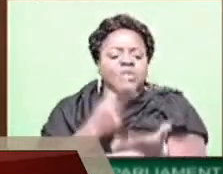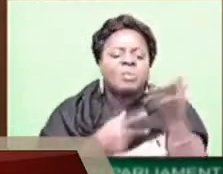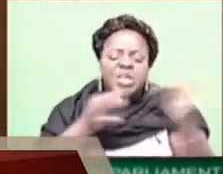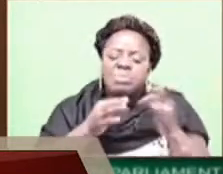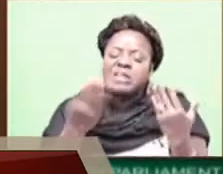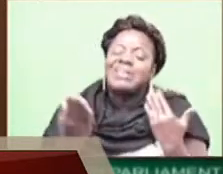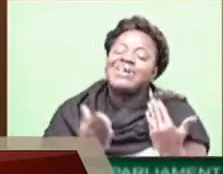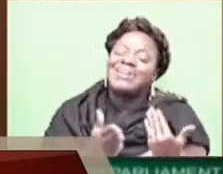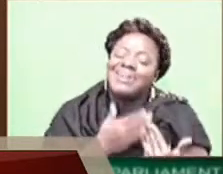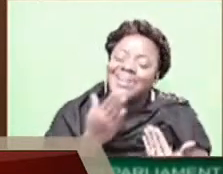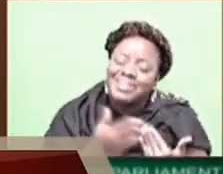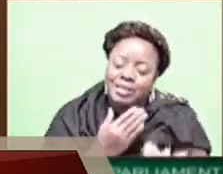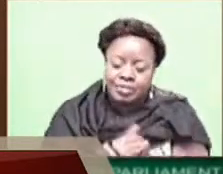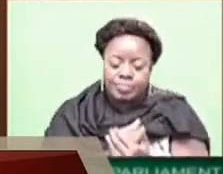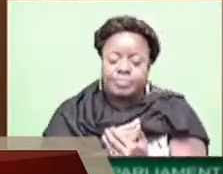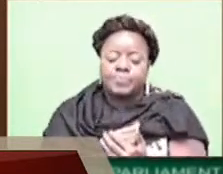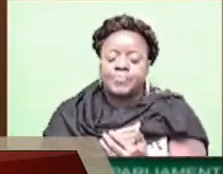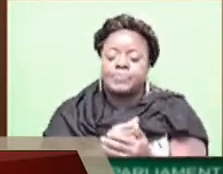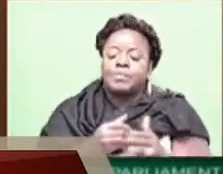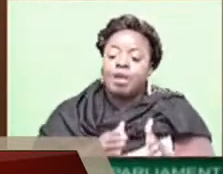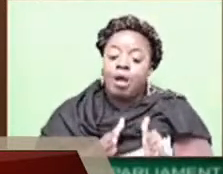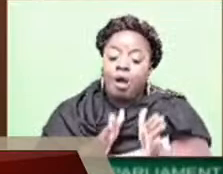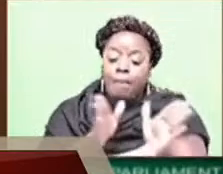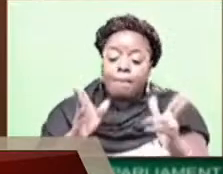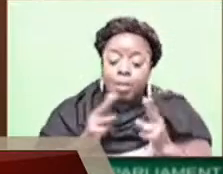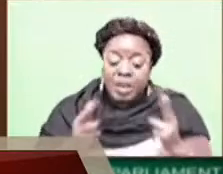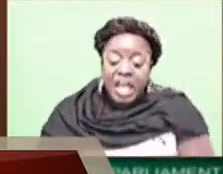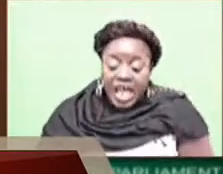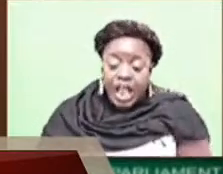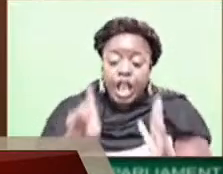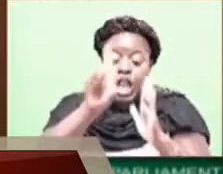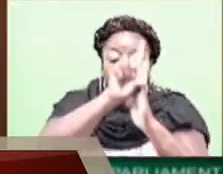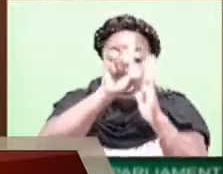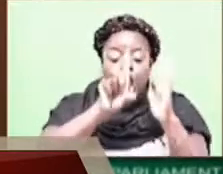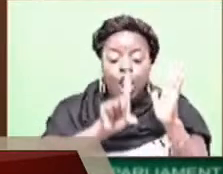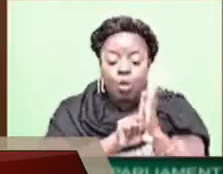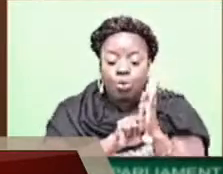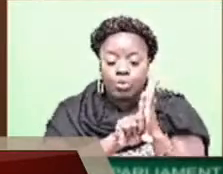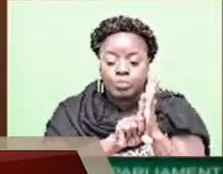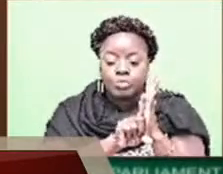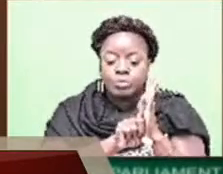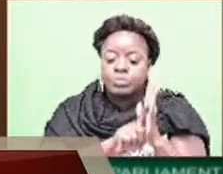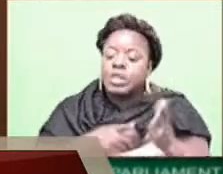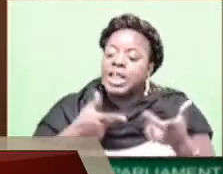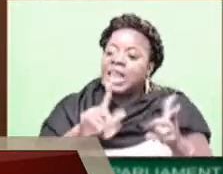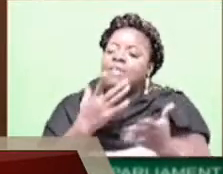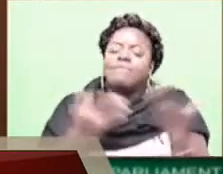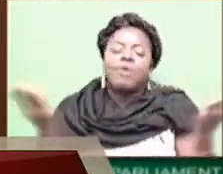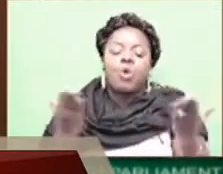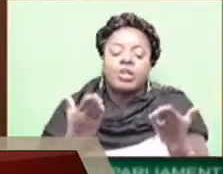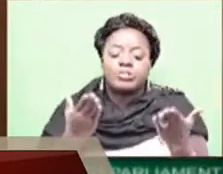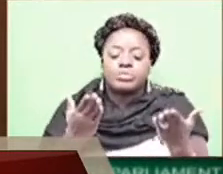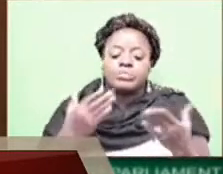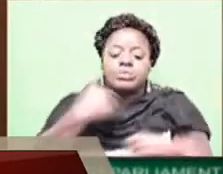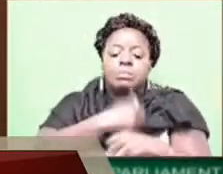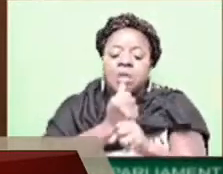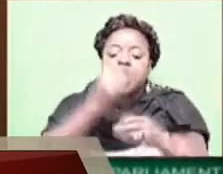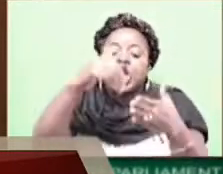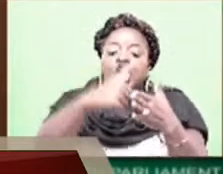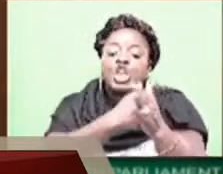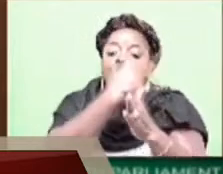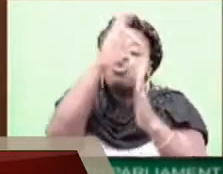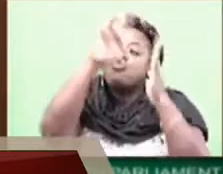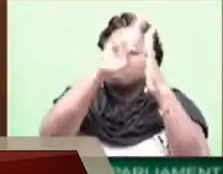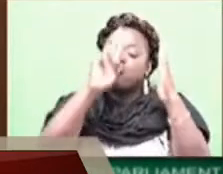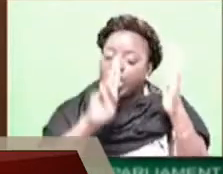The Public Health Ordinance allows for the creation of regulations. Regulations allow